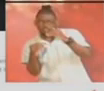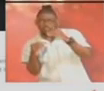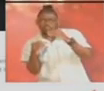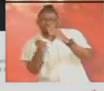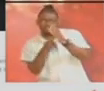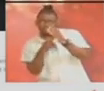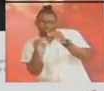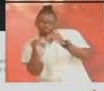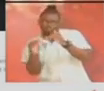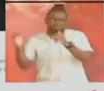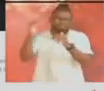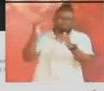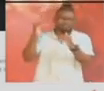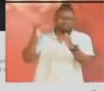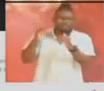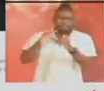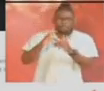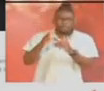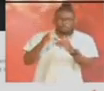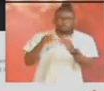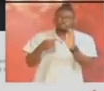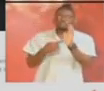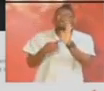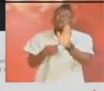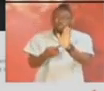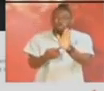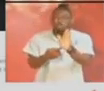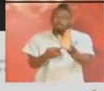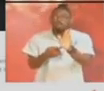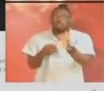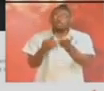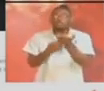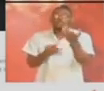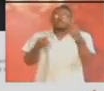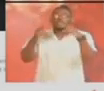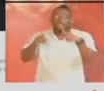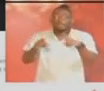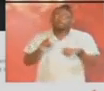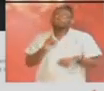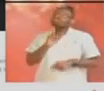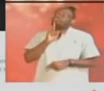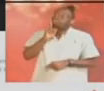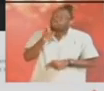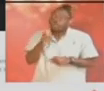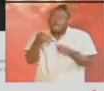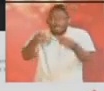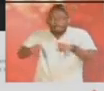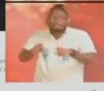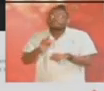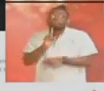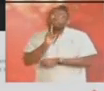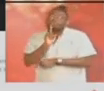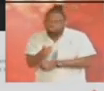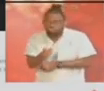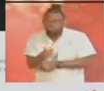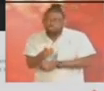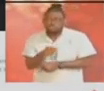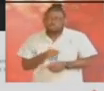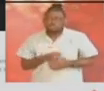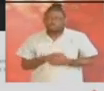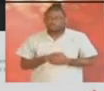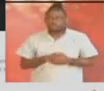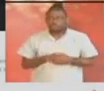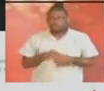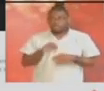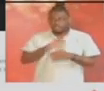blue section, really shows what happened in real time as against the projections. And we saw that between the end of